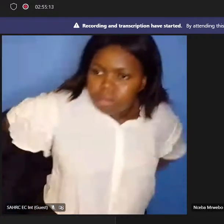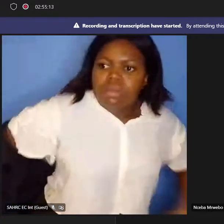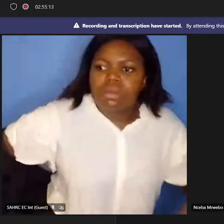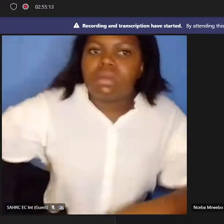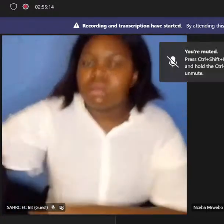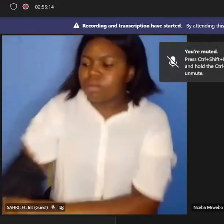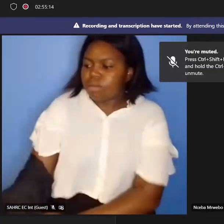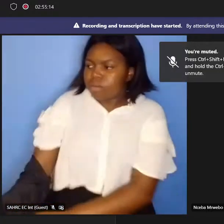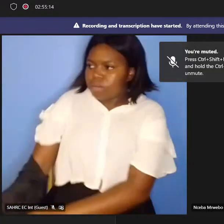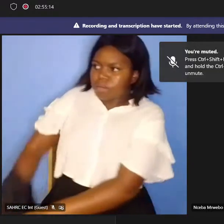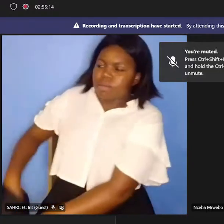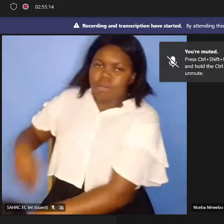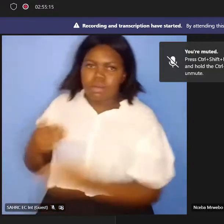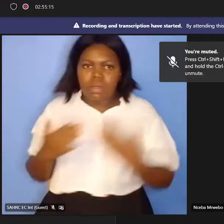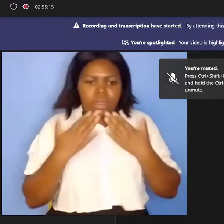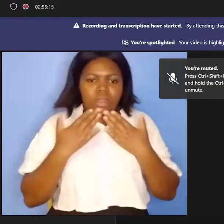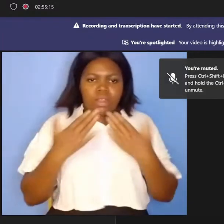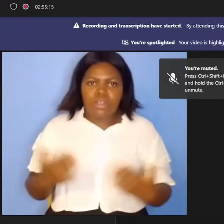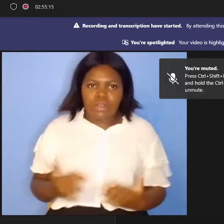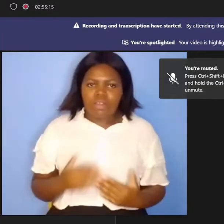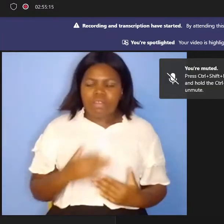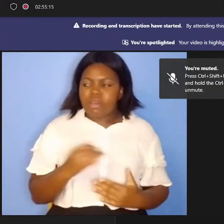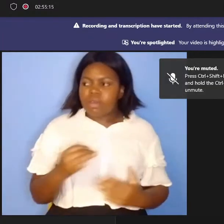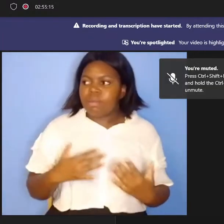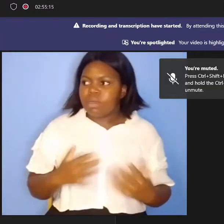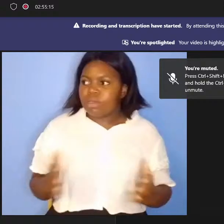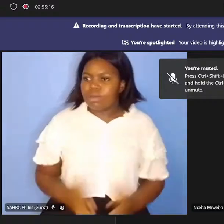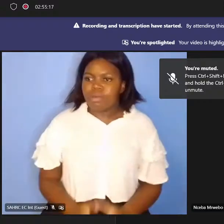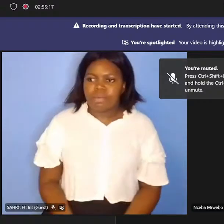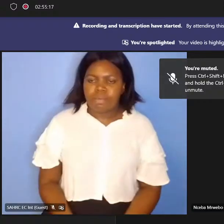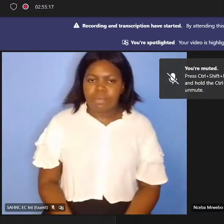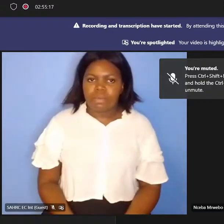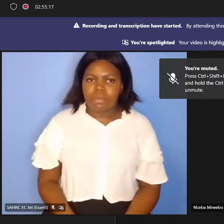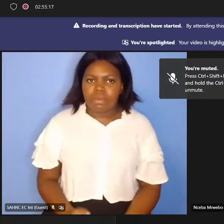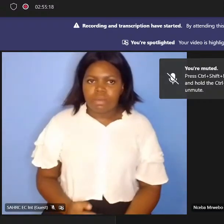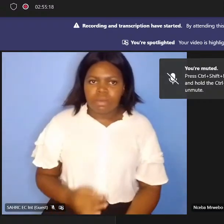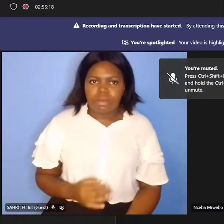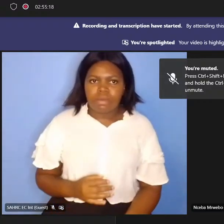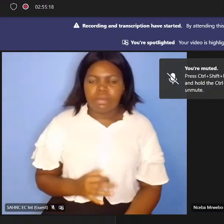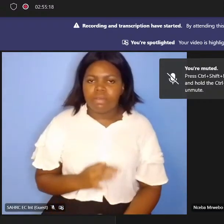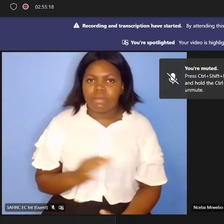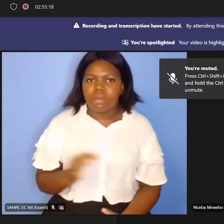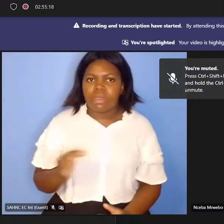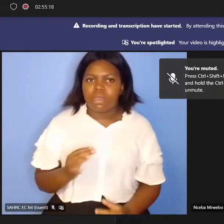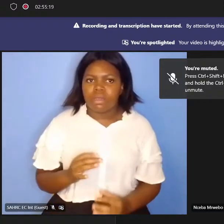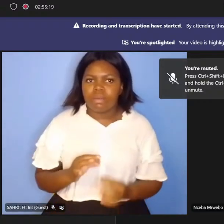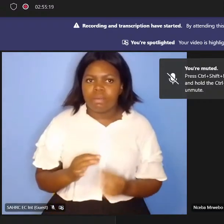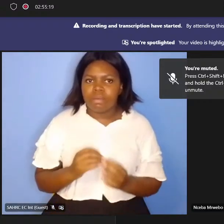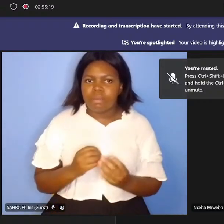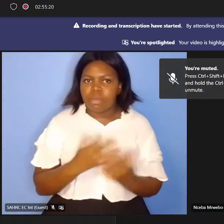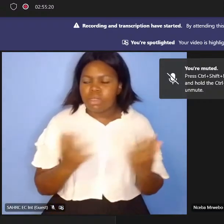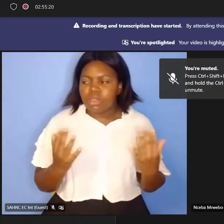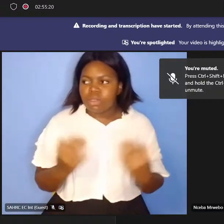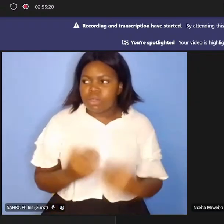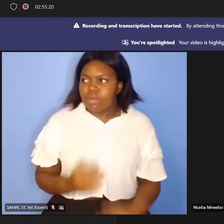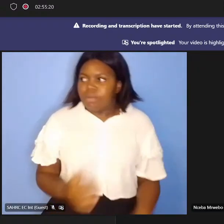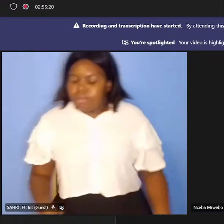Thank you very much, sir, for that very clear presentation.